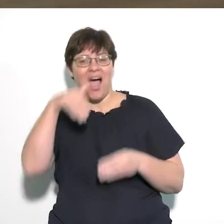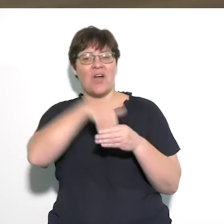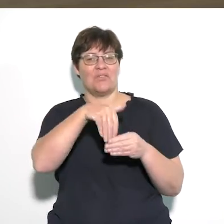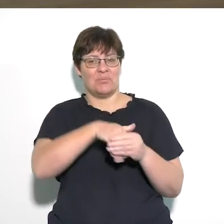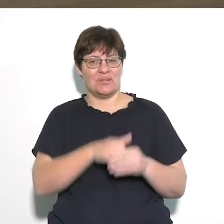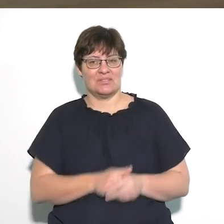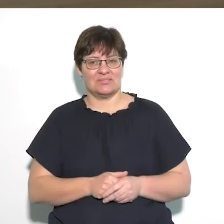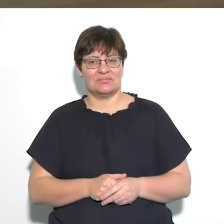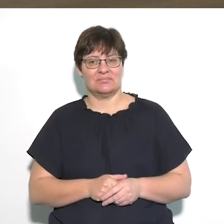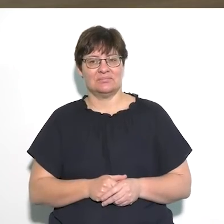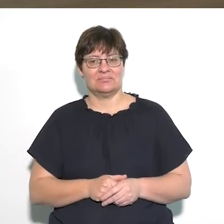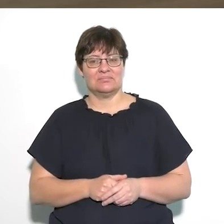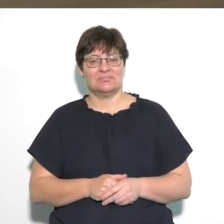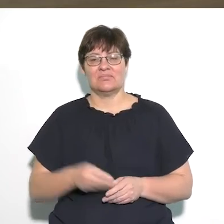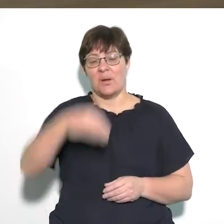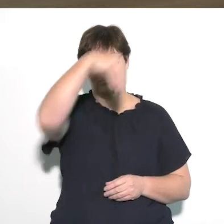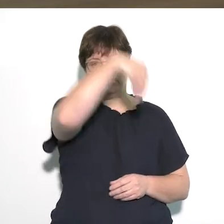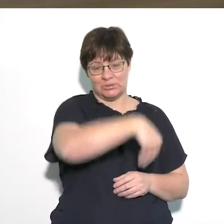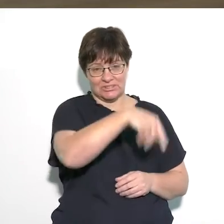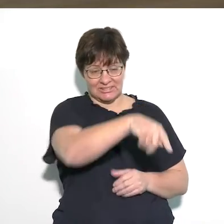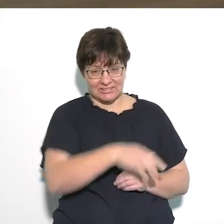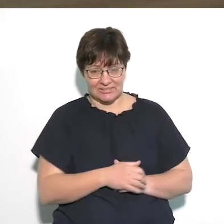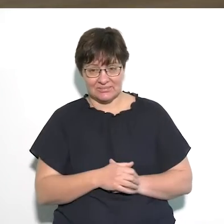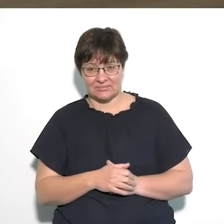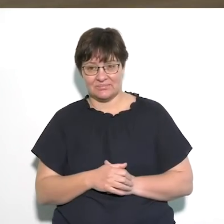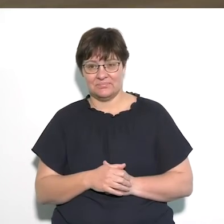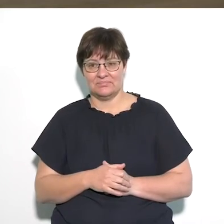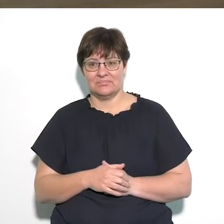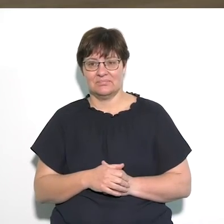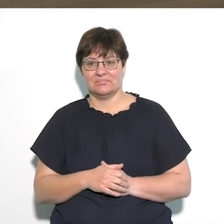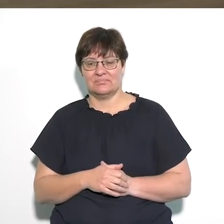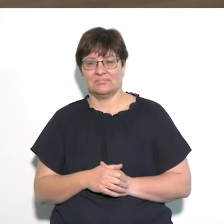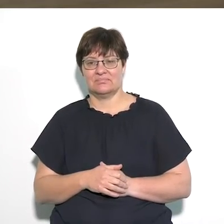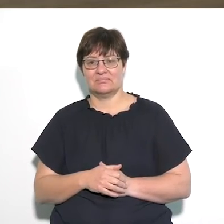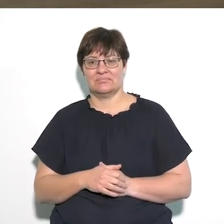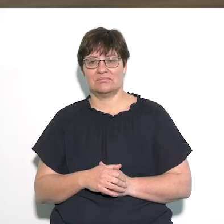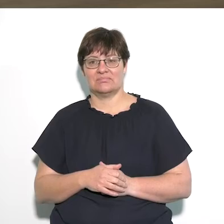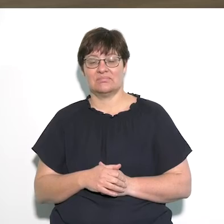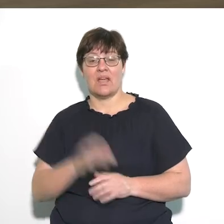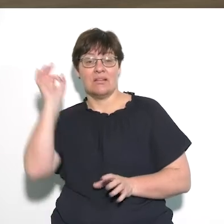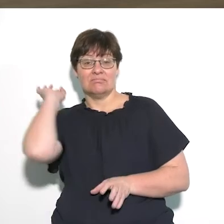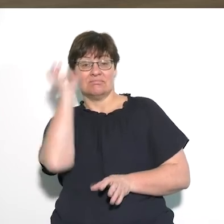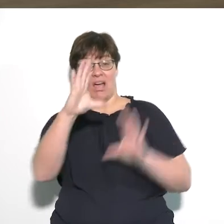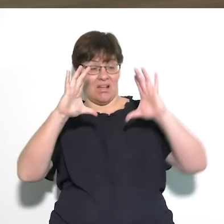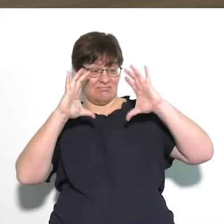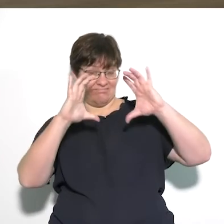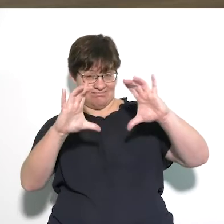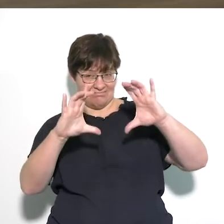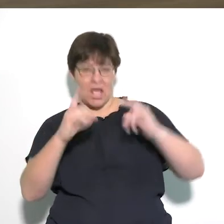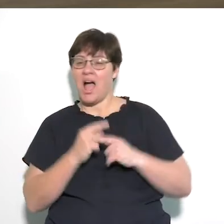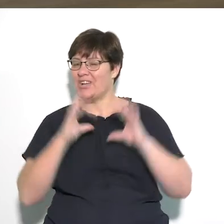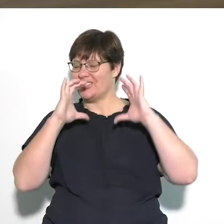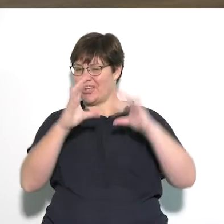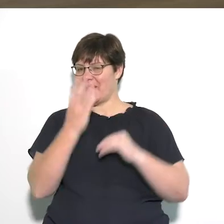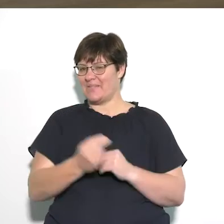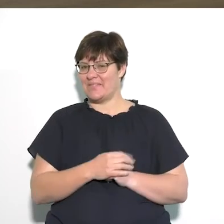different envelopes. Here is my triangle and they will pop it into there. This is a dartboard.